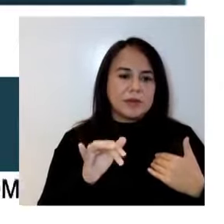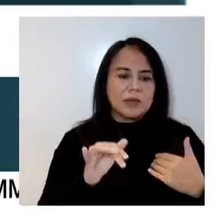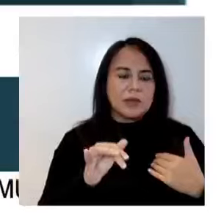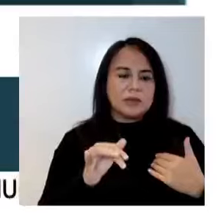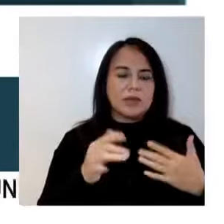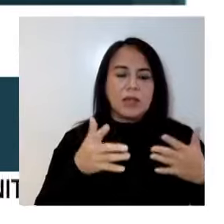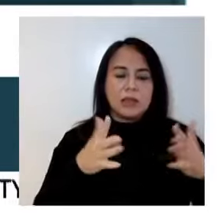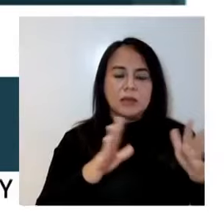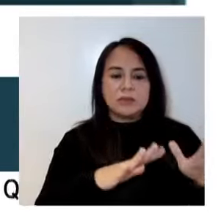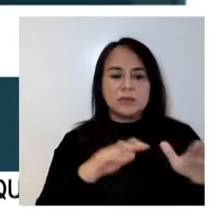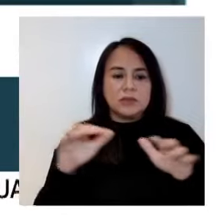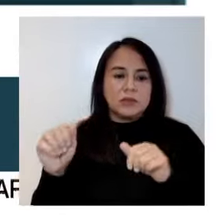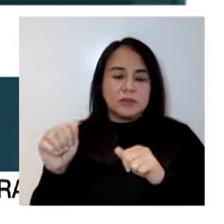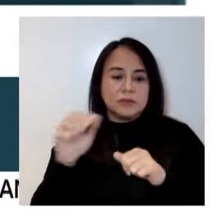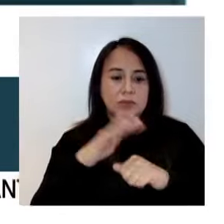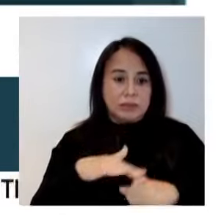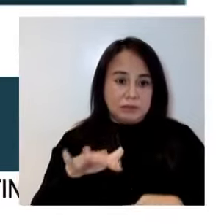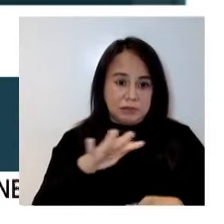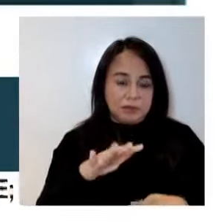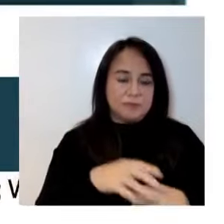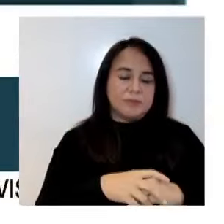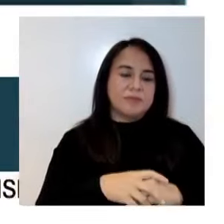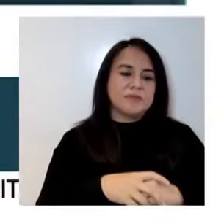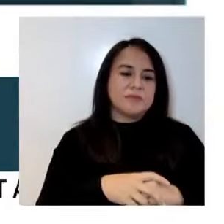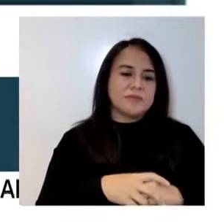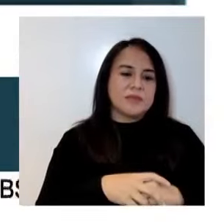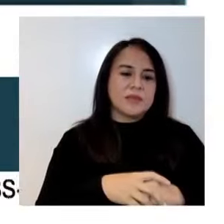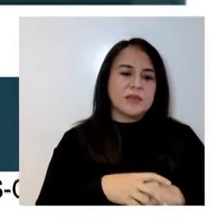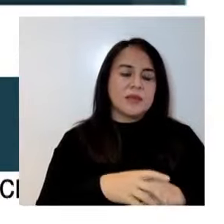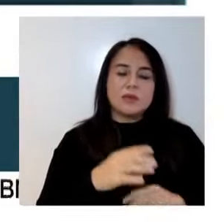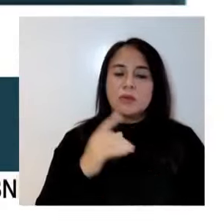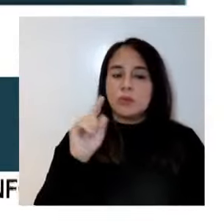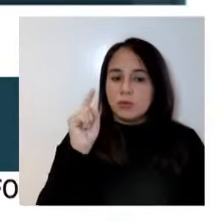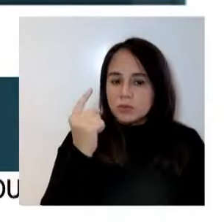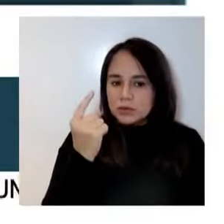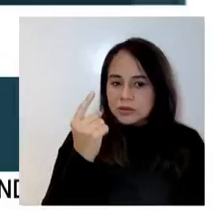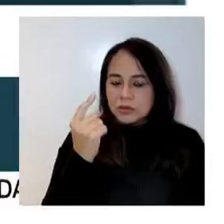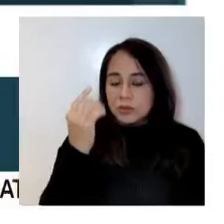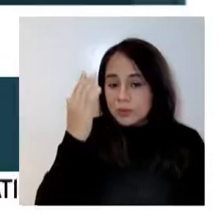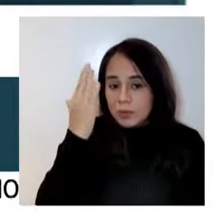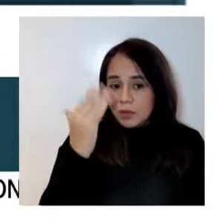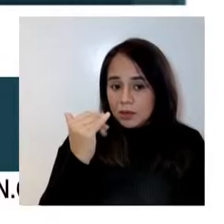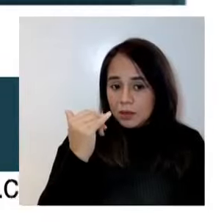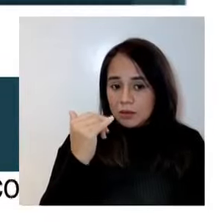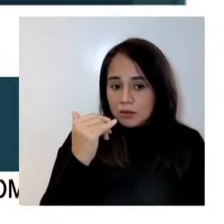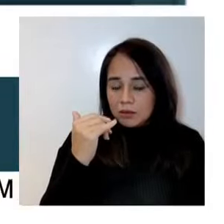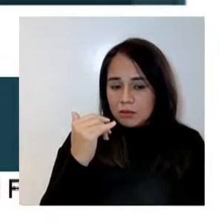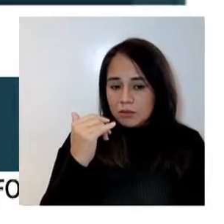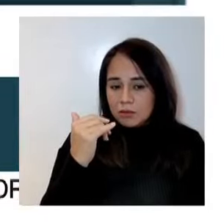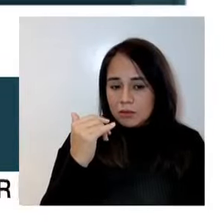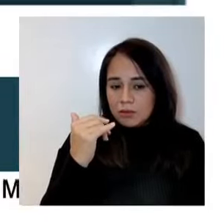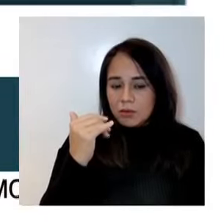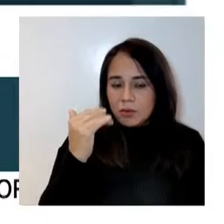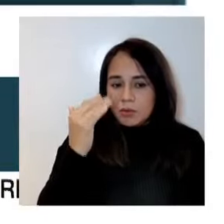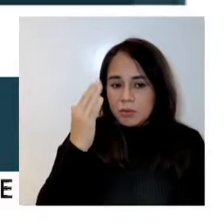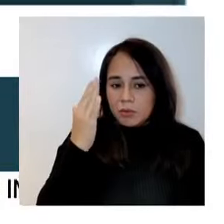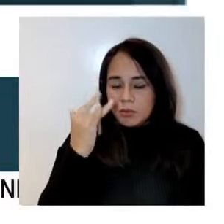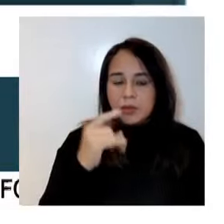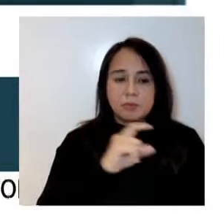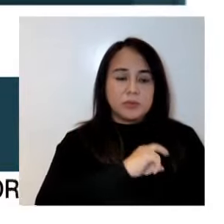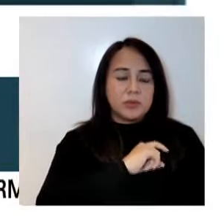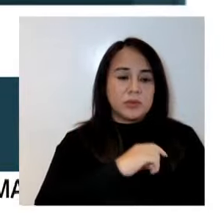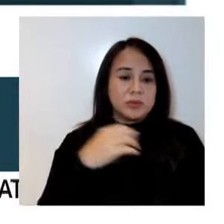the premises, right? So, and it's only because that because he's a police officer